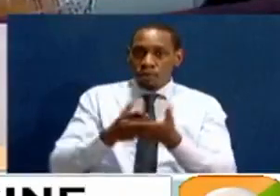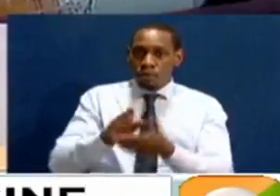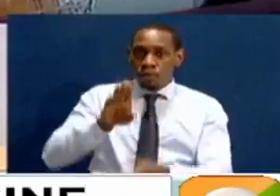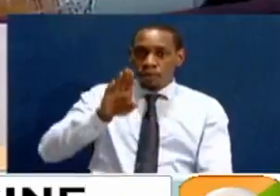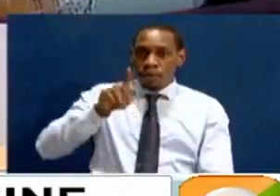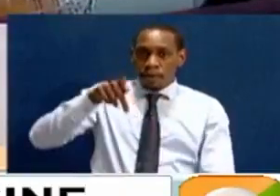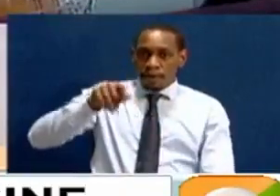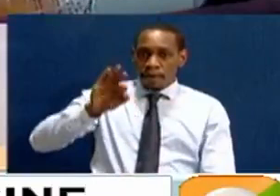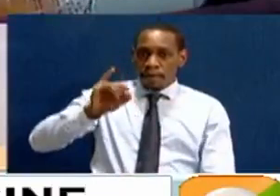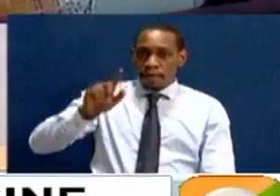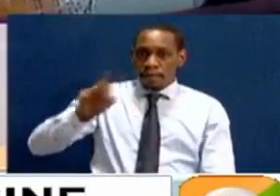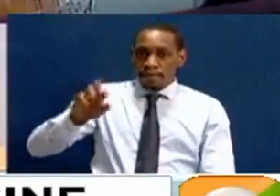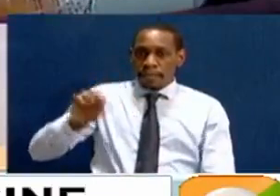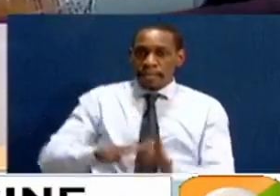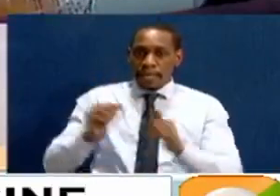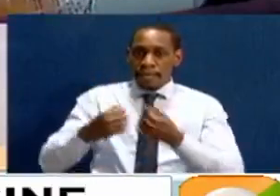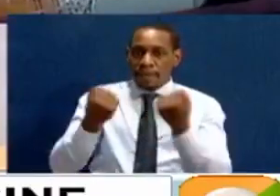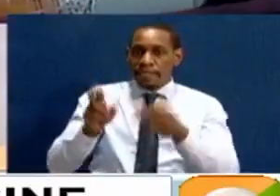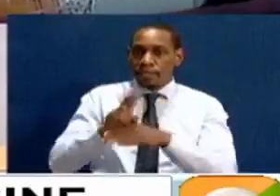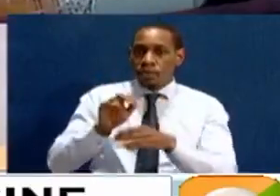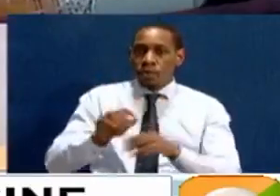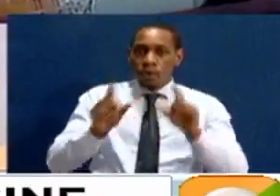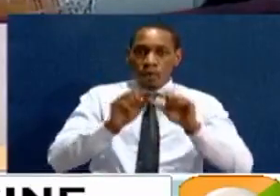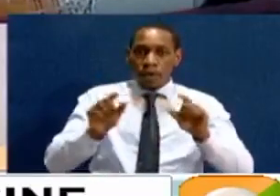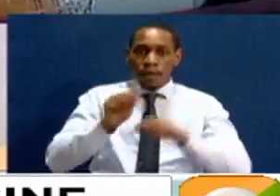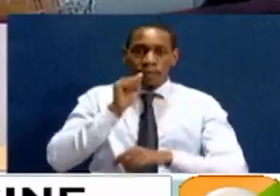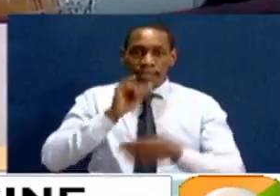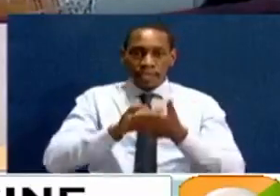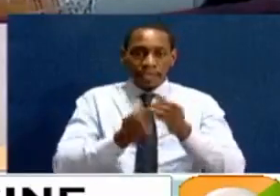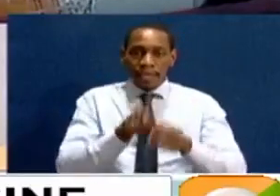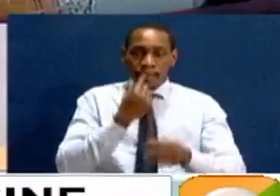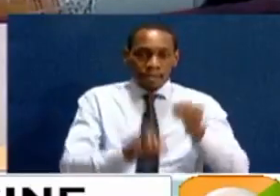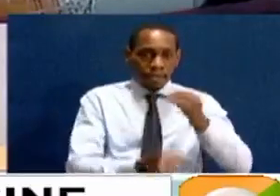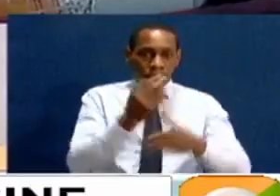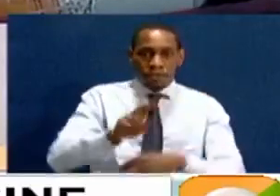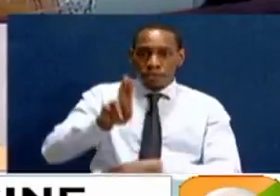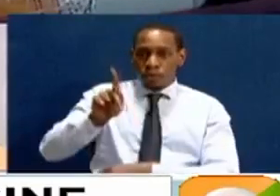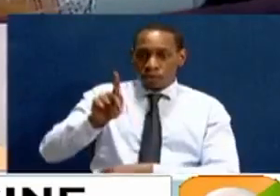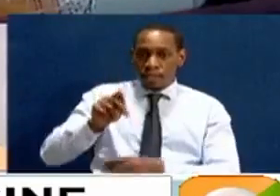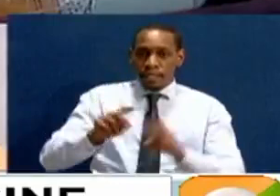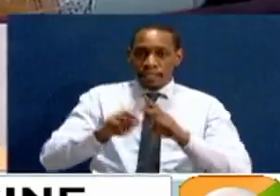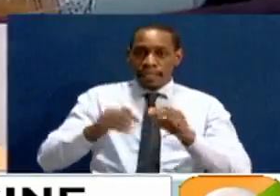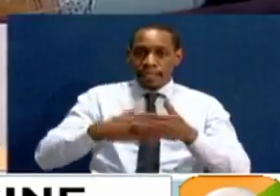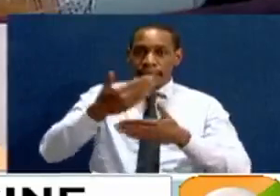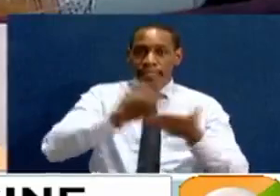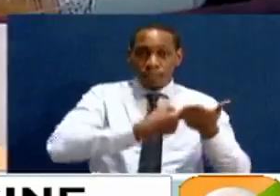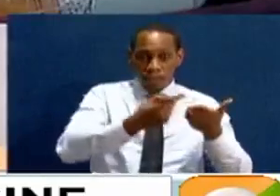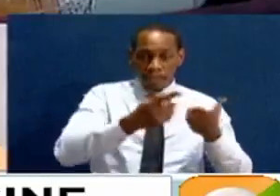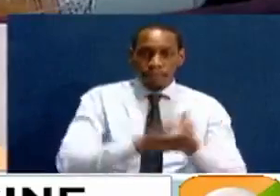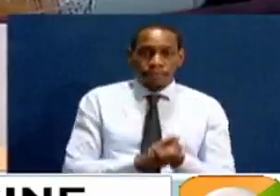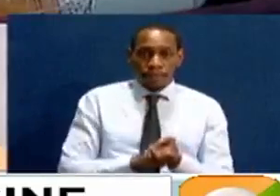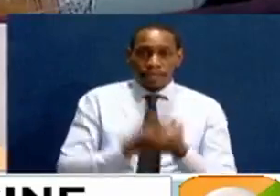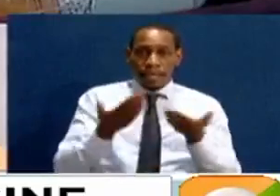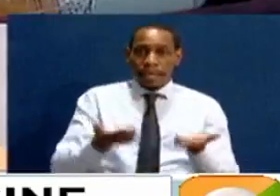for emergency use. The British government says the vaccine will be rolled out across the UK from early next week. And